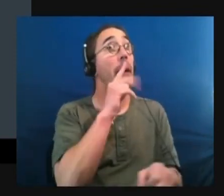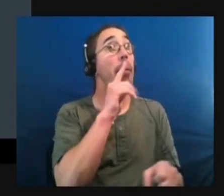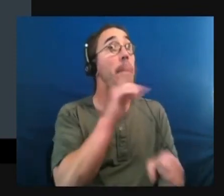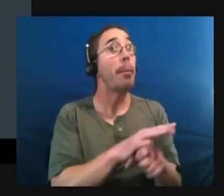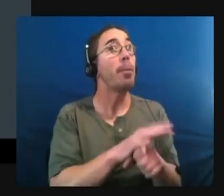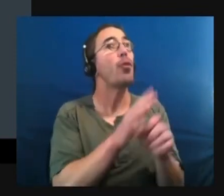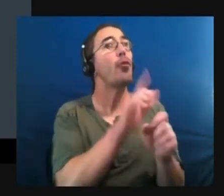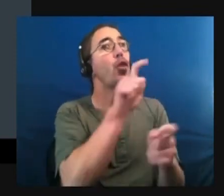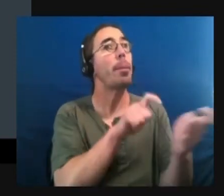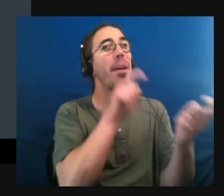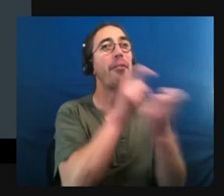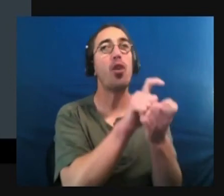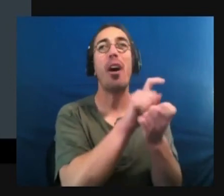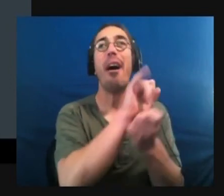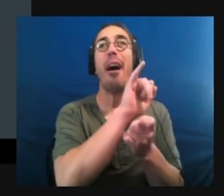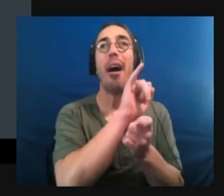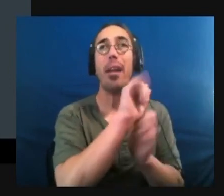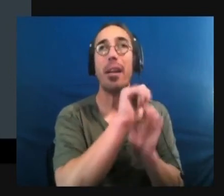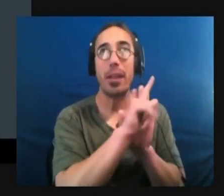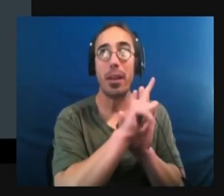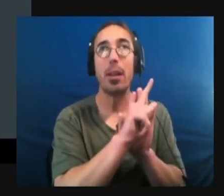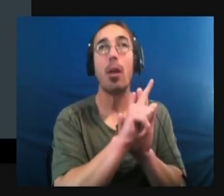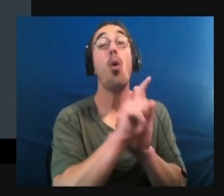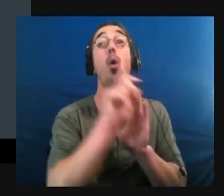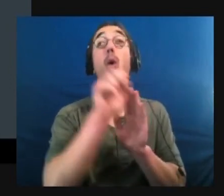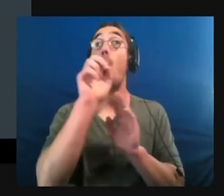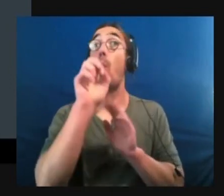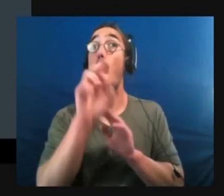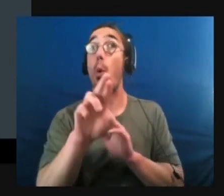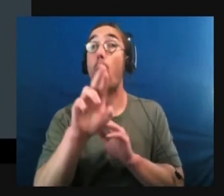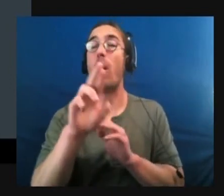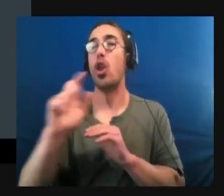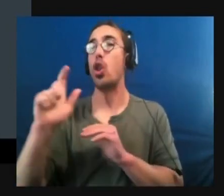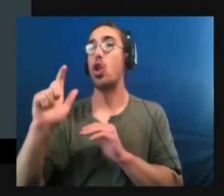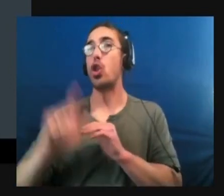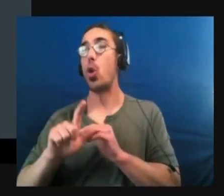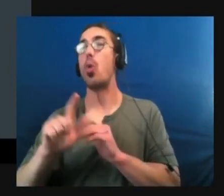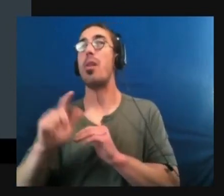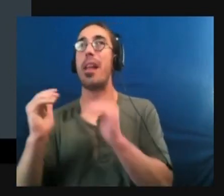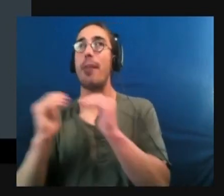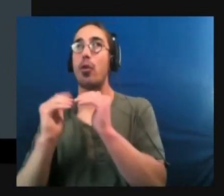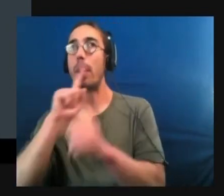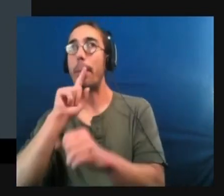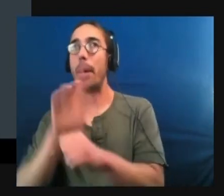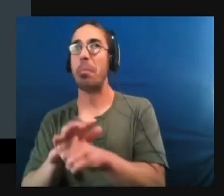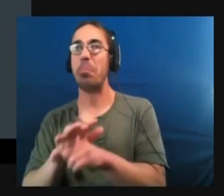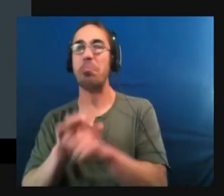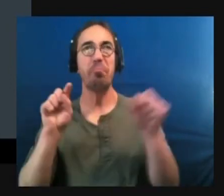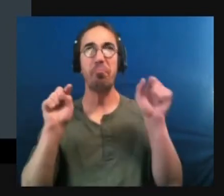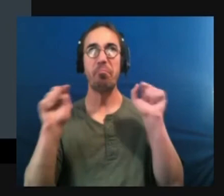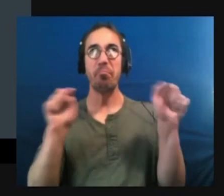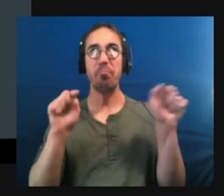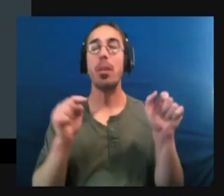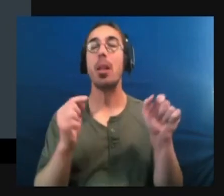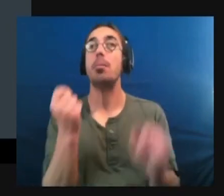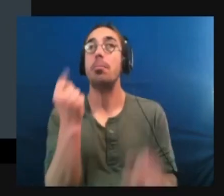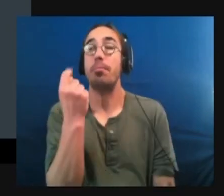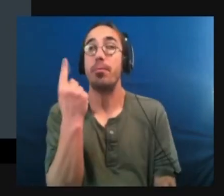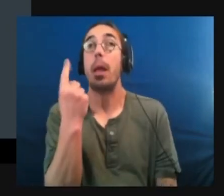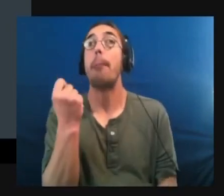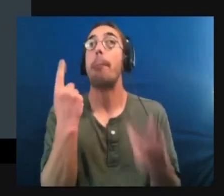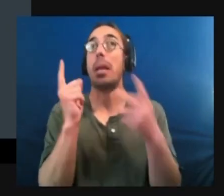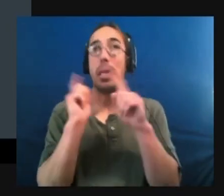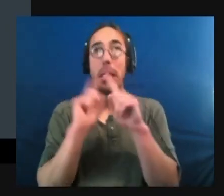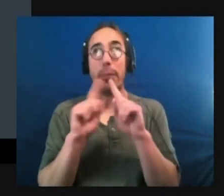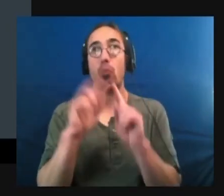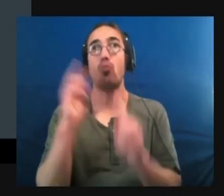particular identity, or you may have a low level of commitment to a particular identity. Again, for many reasons.